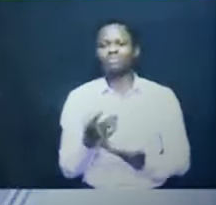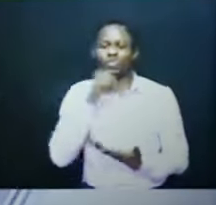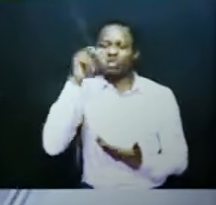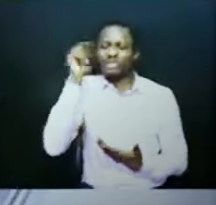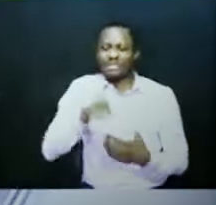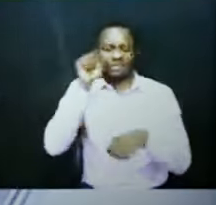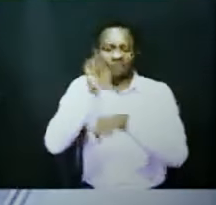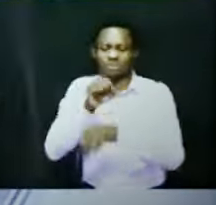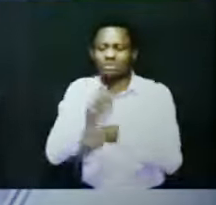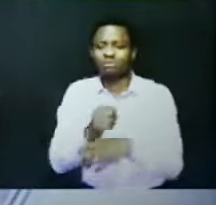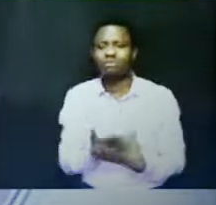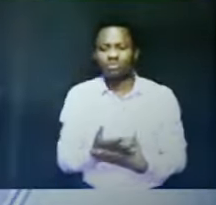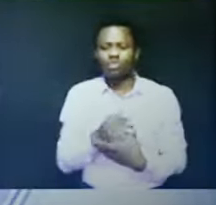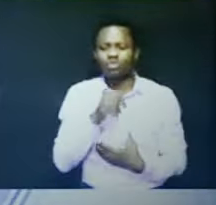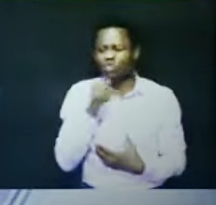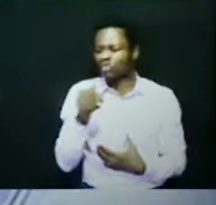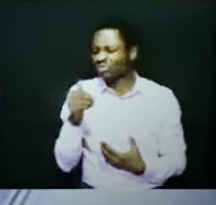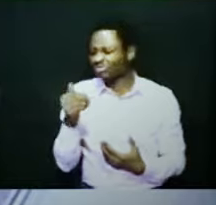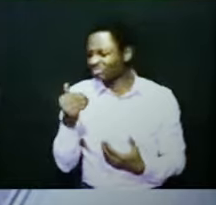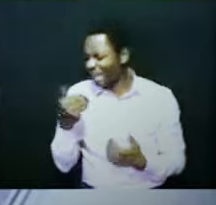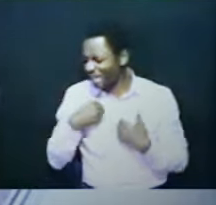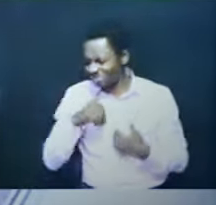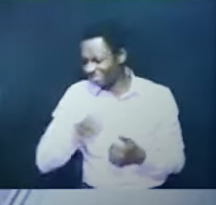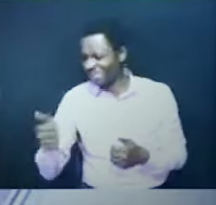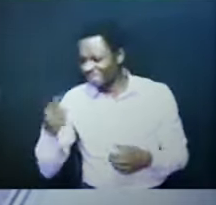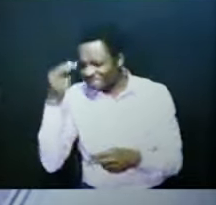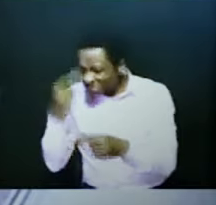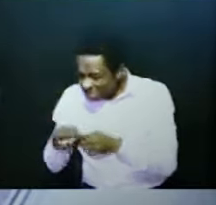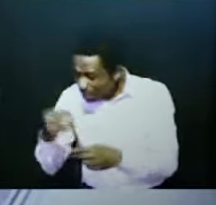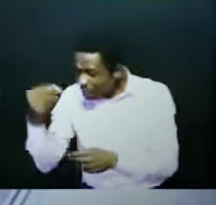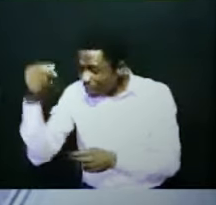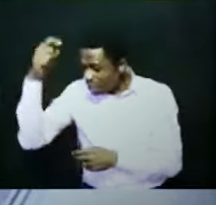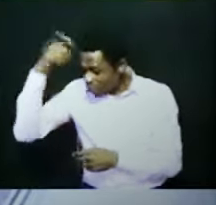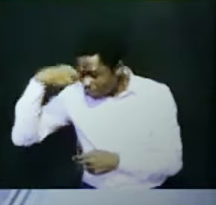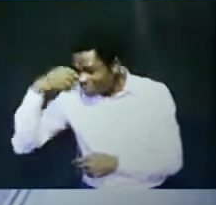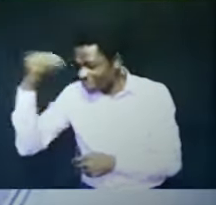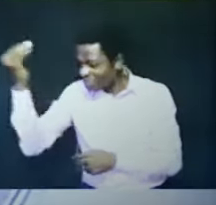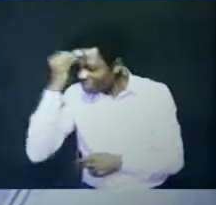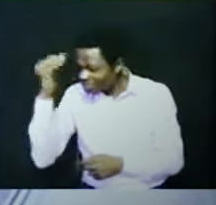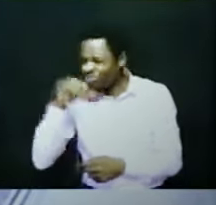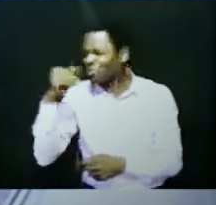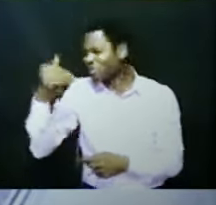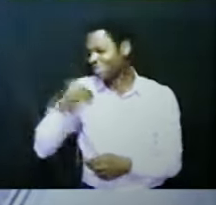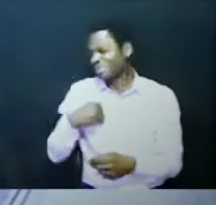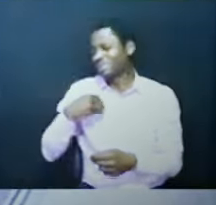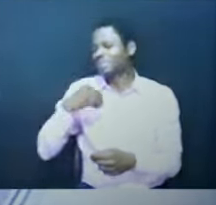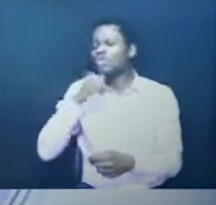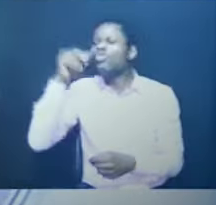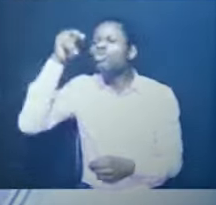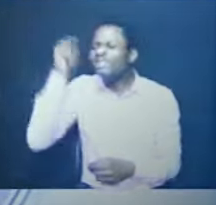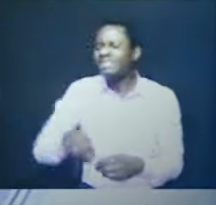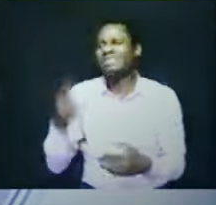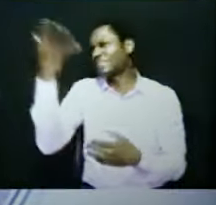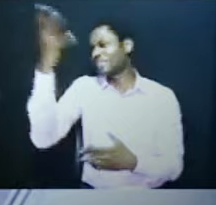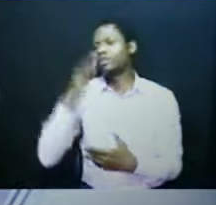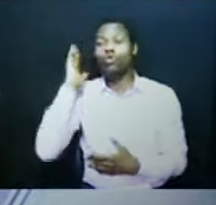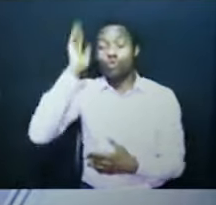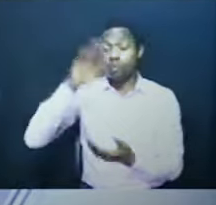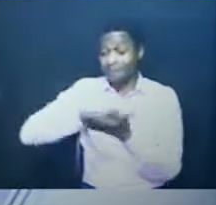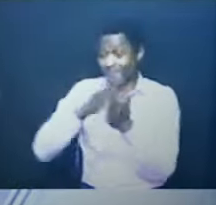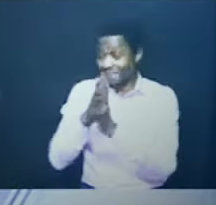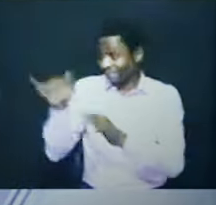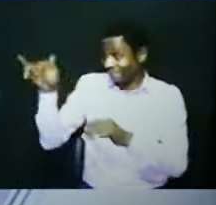Working. We wouldn't call something knowledge. We wouldn't call something wisdom. We don't need it there. We will become like him.